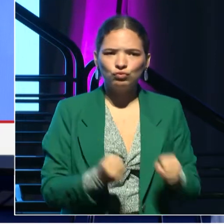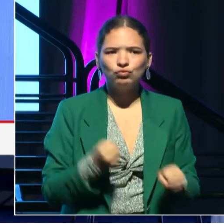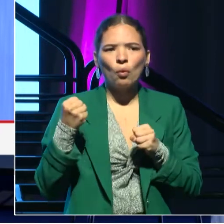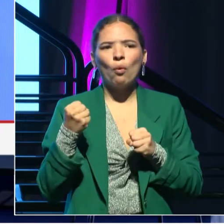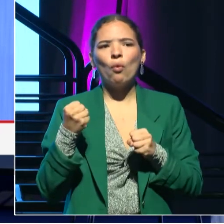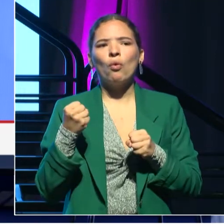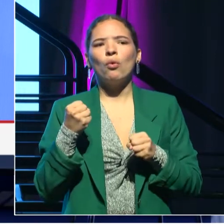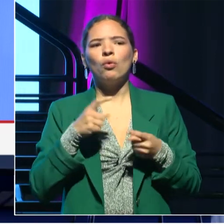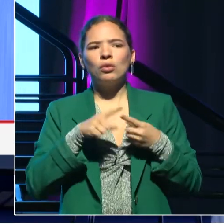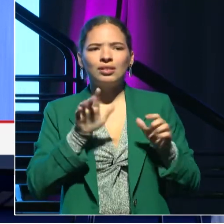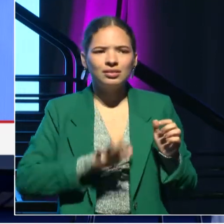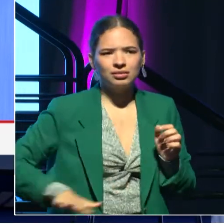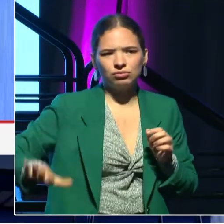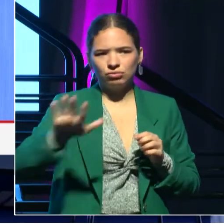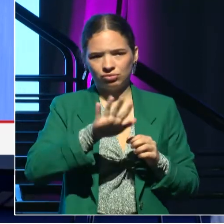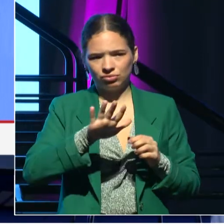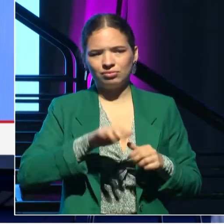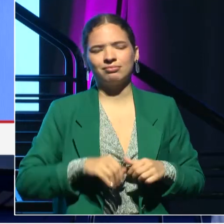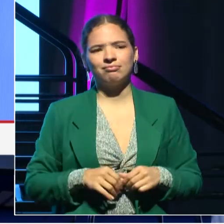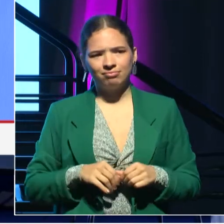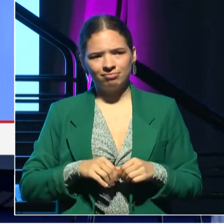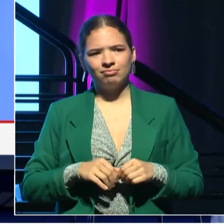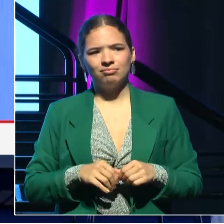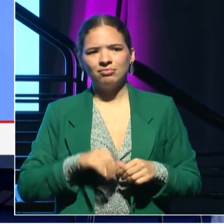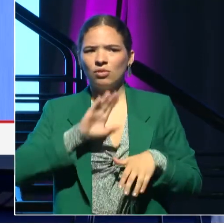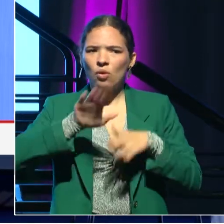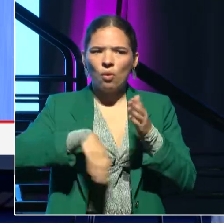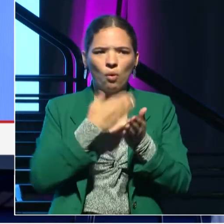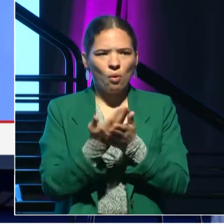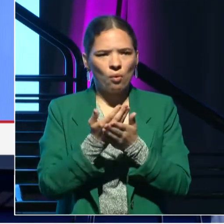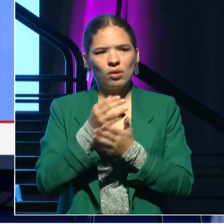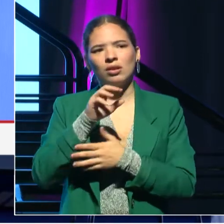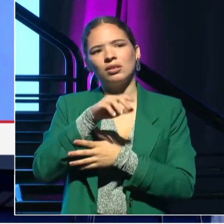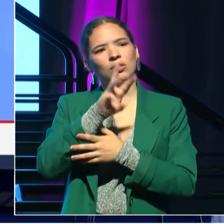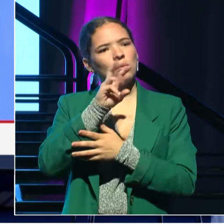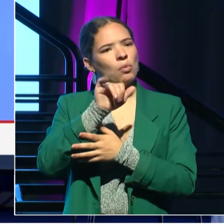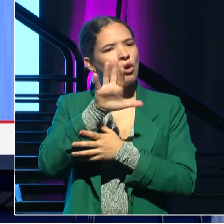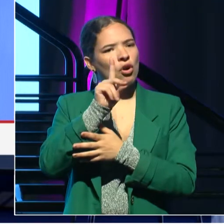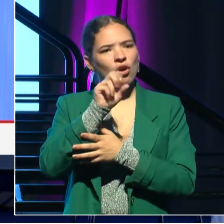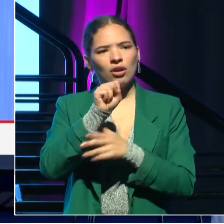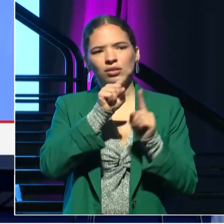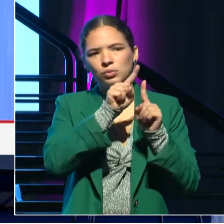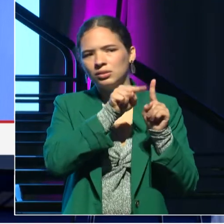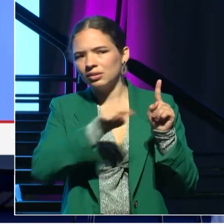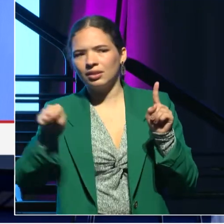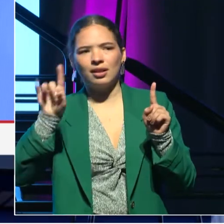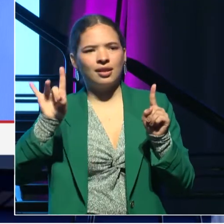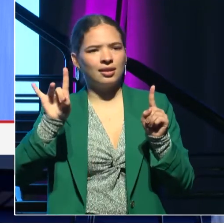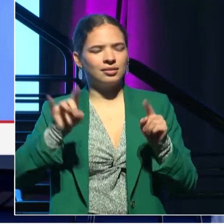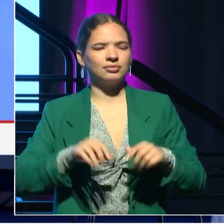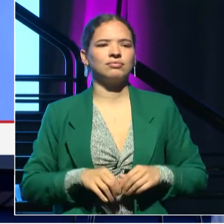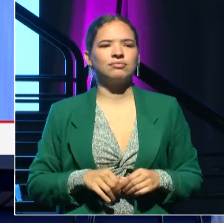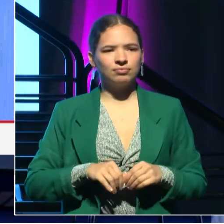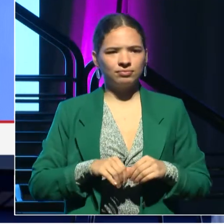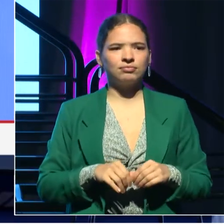wards. Washington, D.C. is a unique area in our political